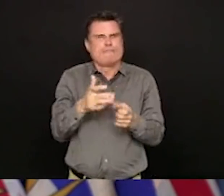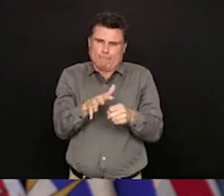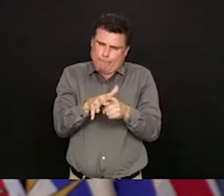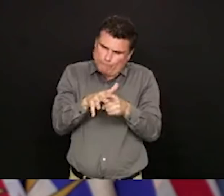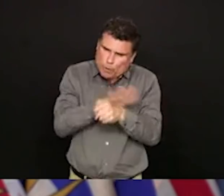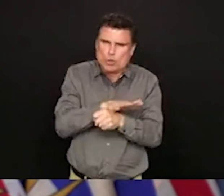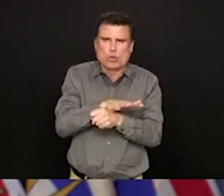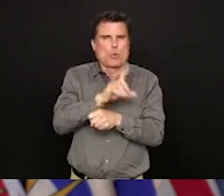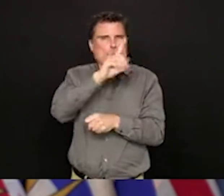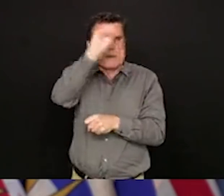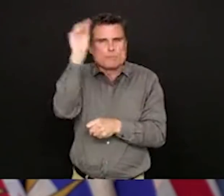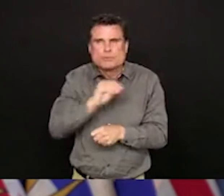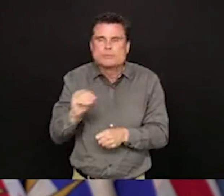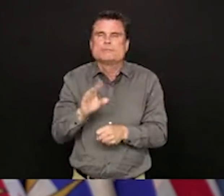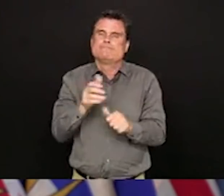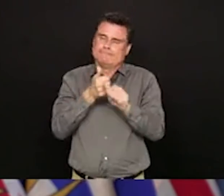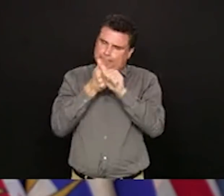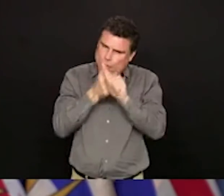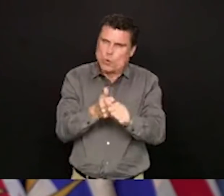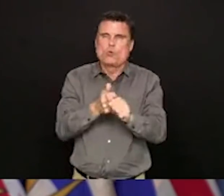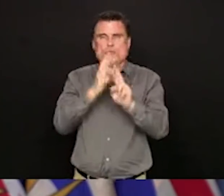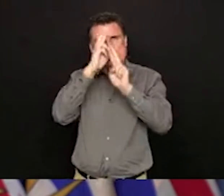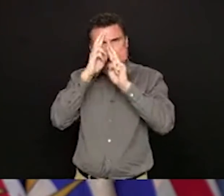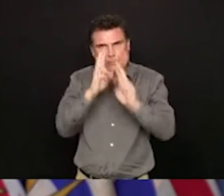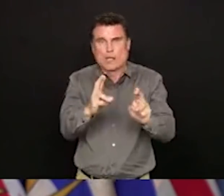I want to take a minute before I finish today